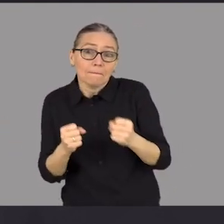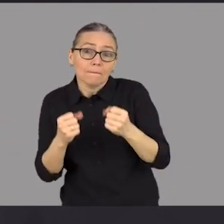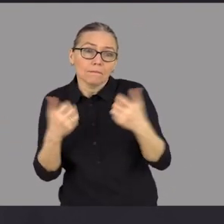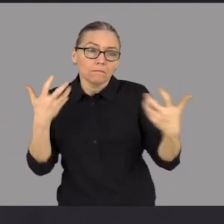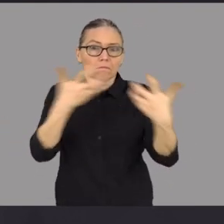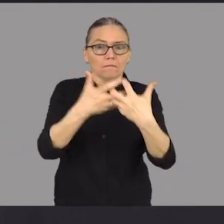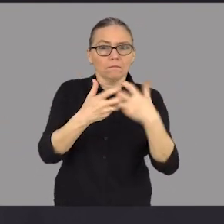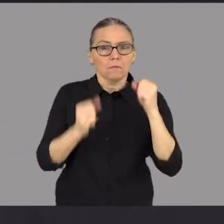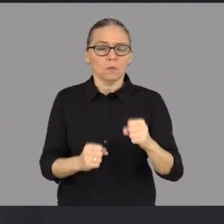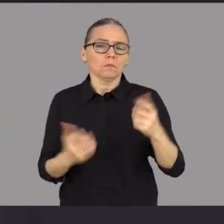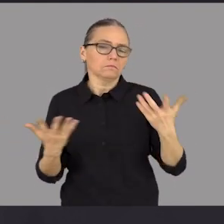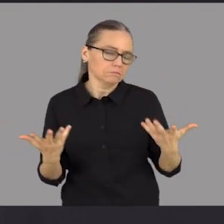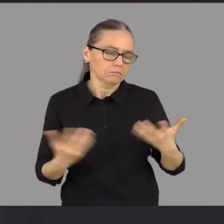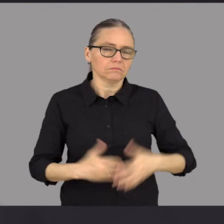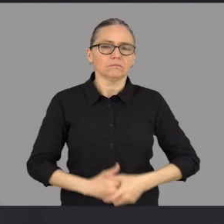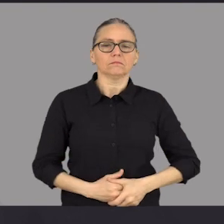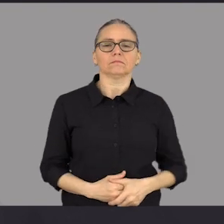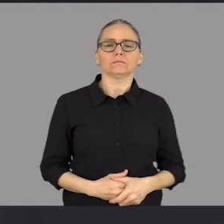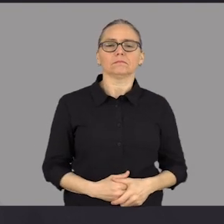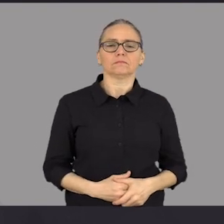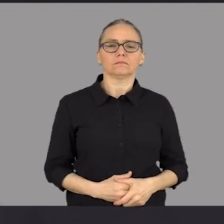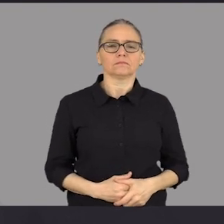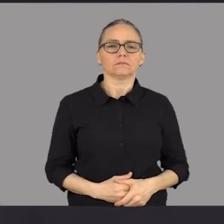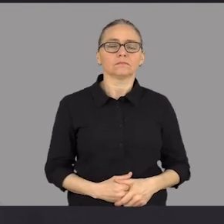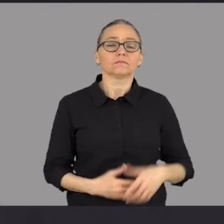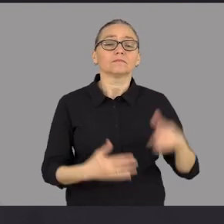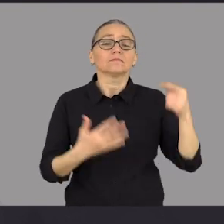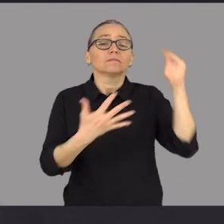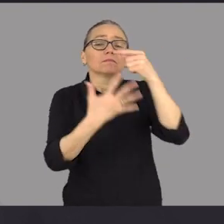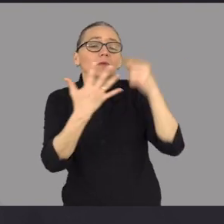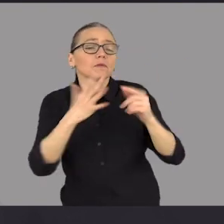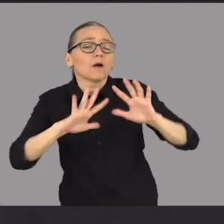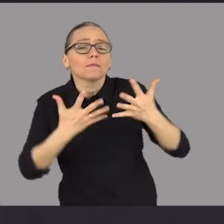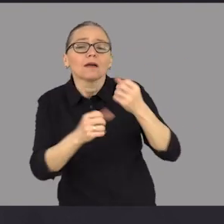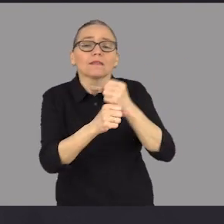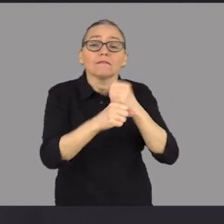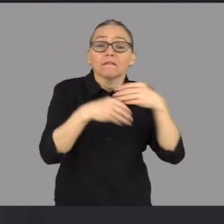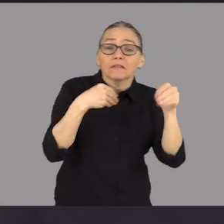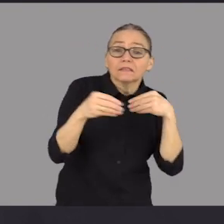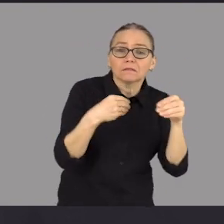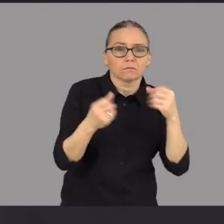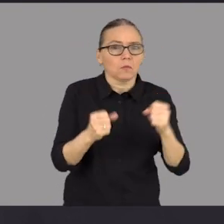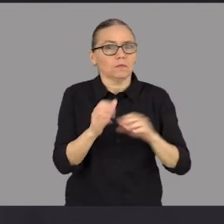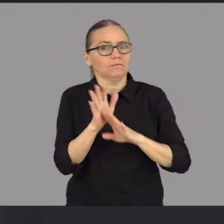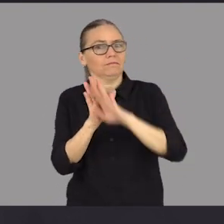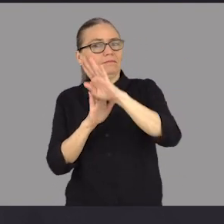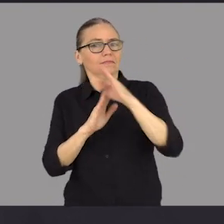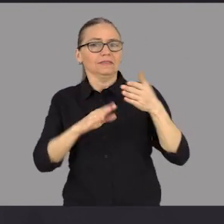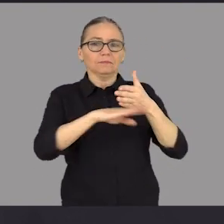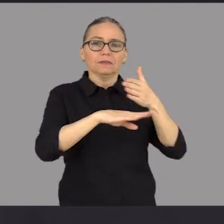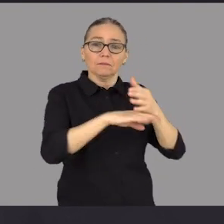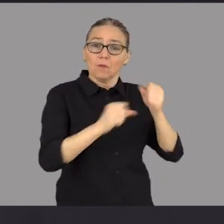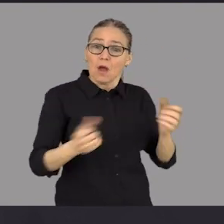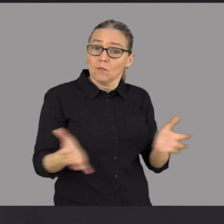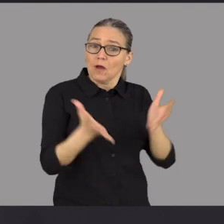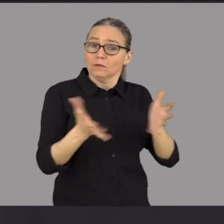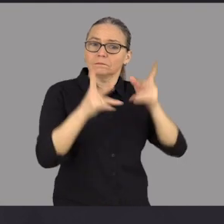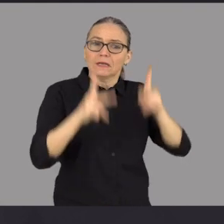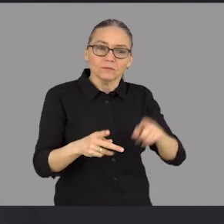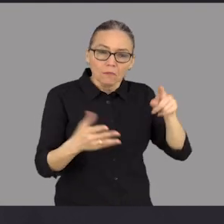from home, or hybrid options if the role allows it. Flexible work arrangements